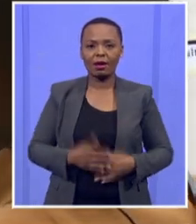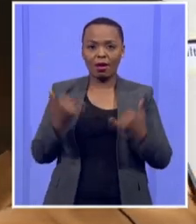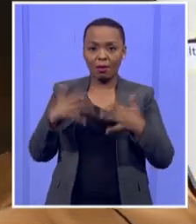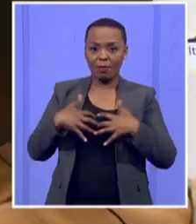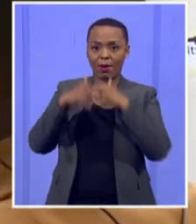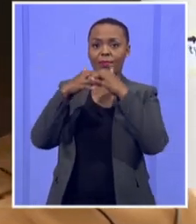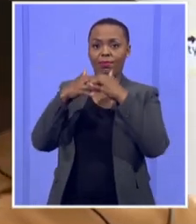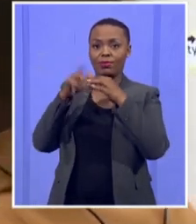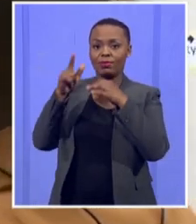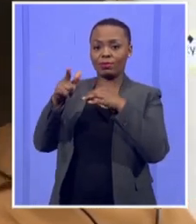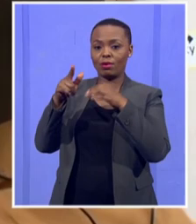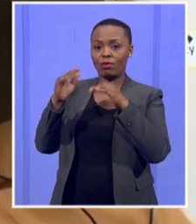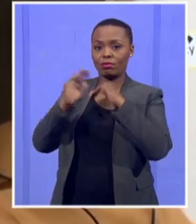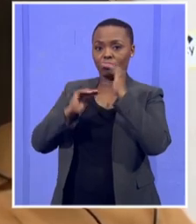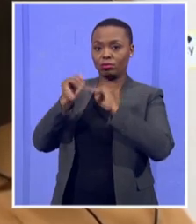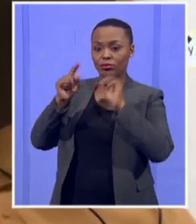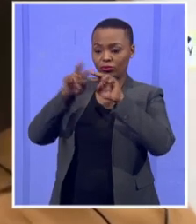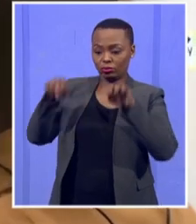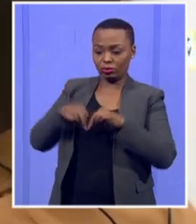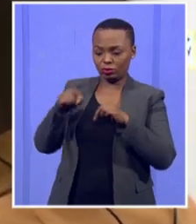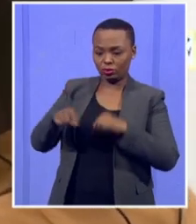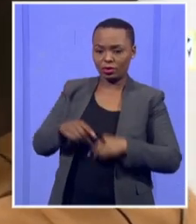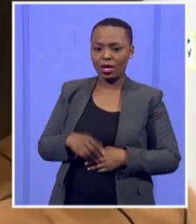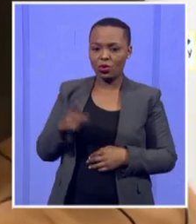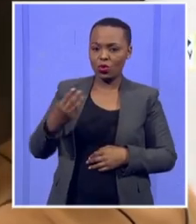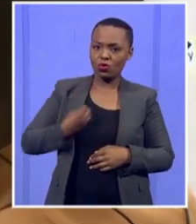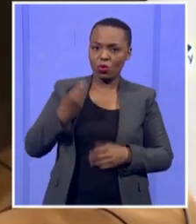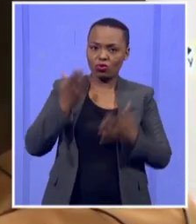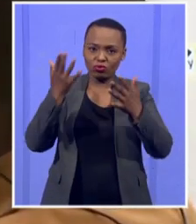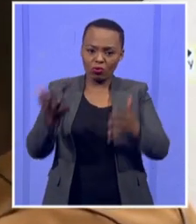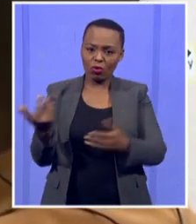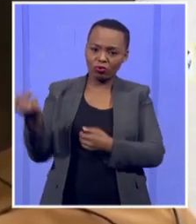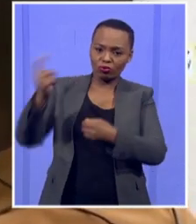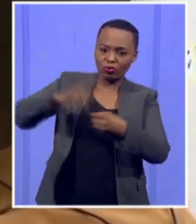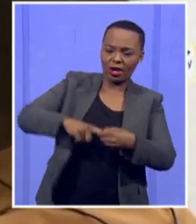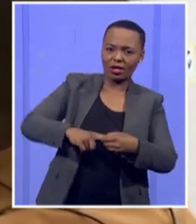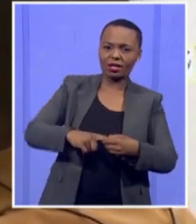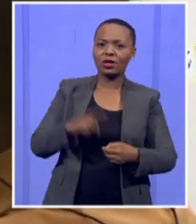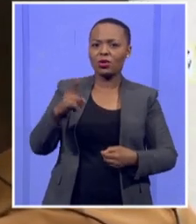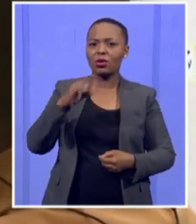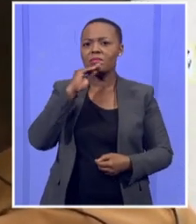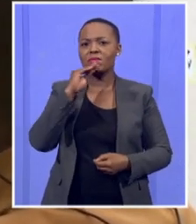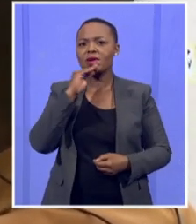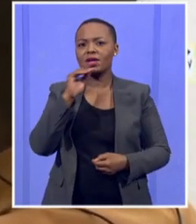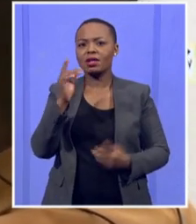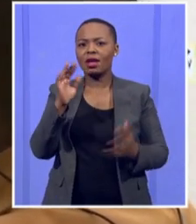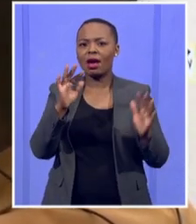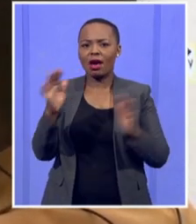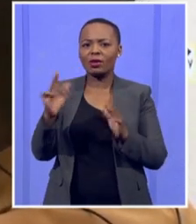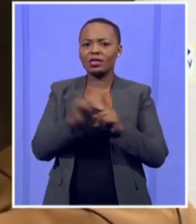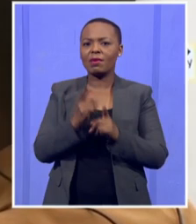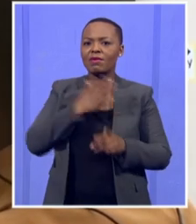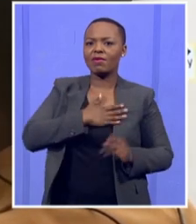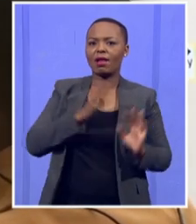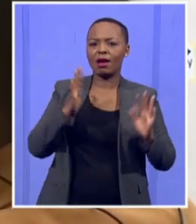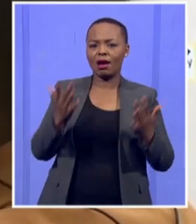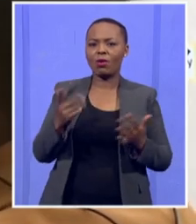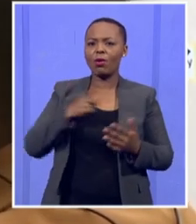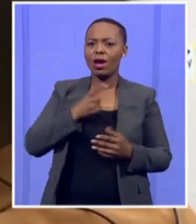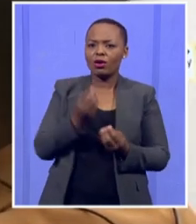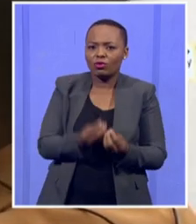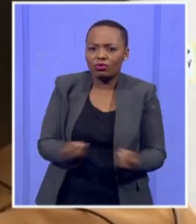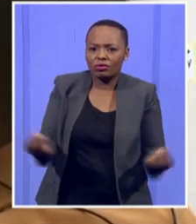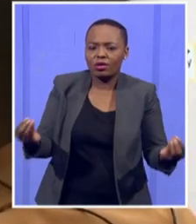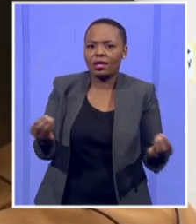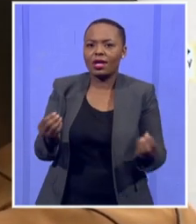and also what does this mean for you as a young doctor who just joined in, and then what does this mean for you guys as the doctor and also for the province, especially for young children